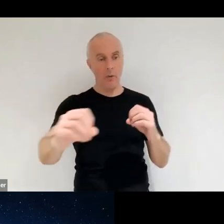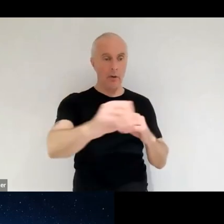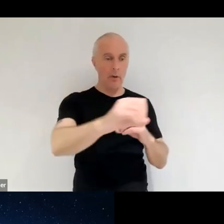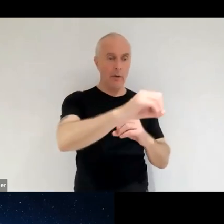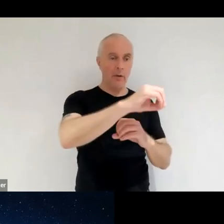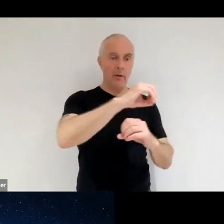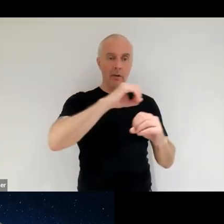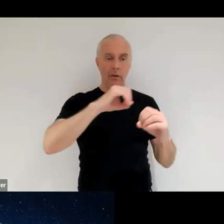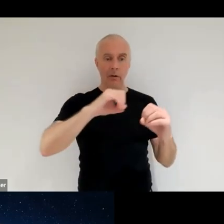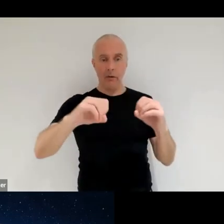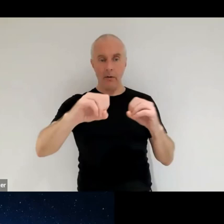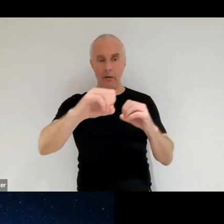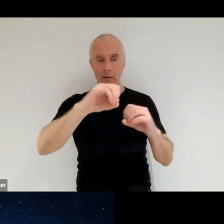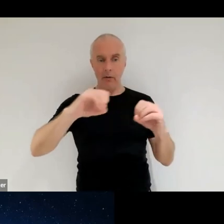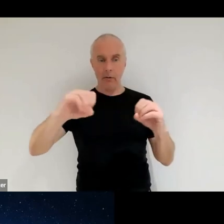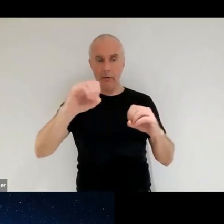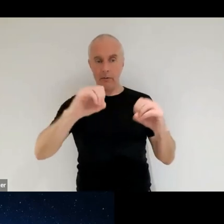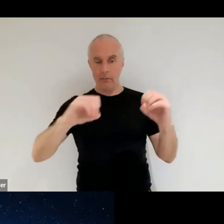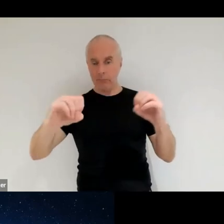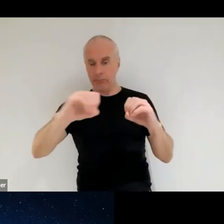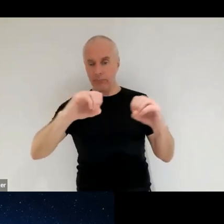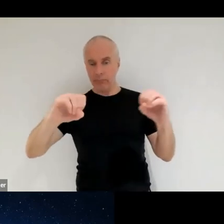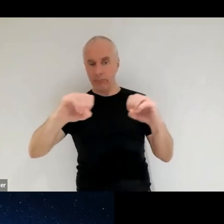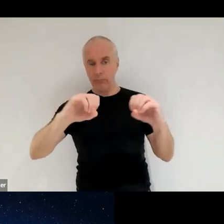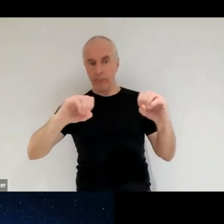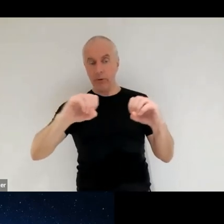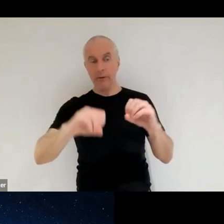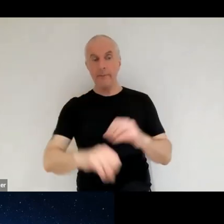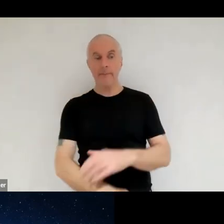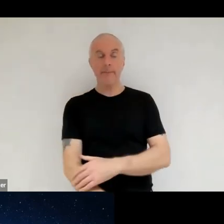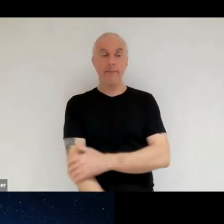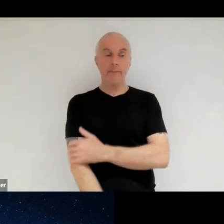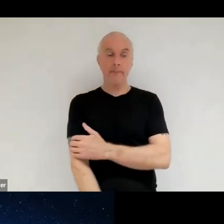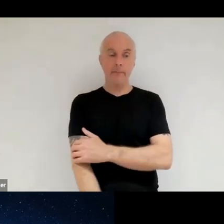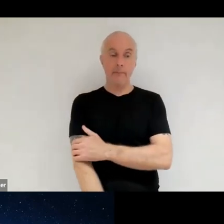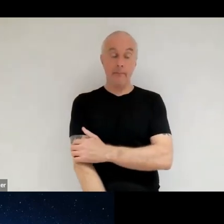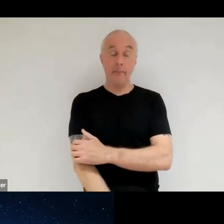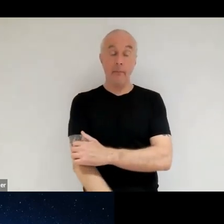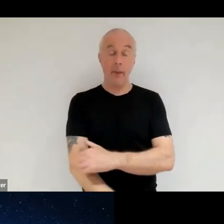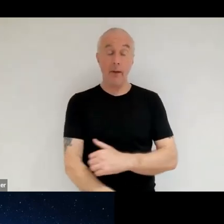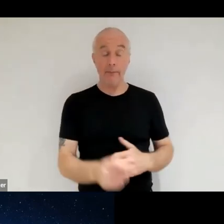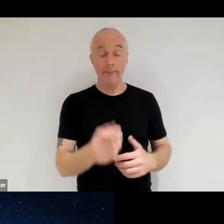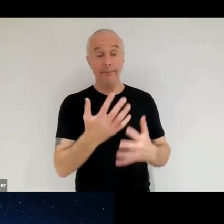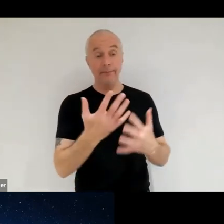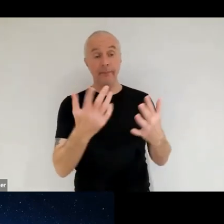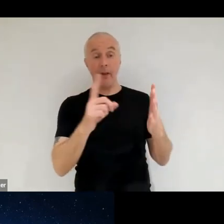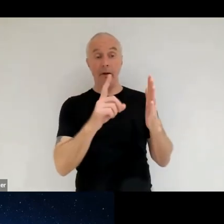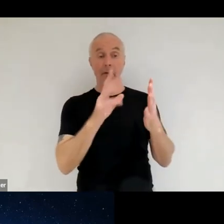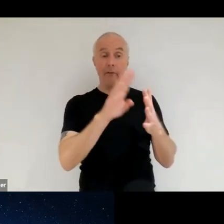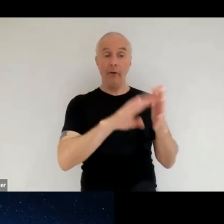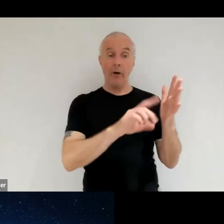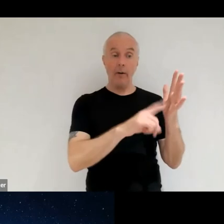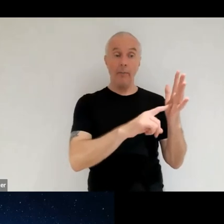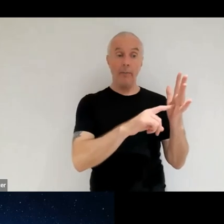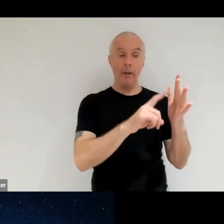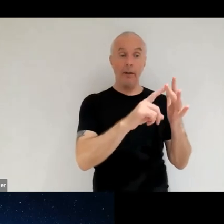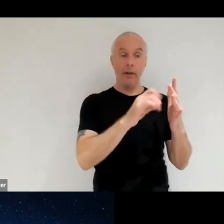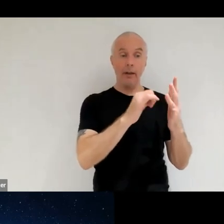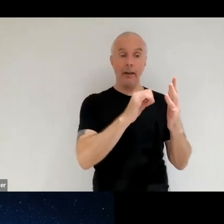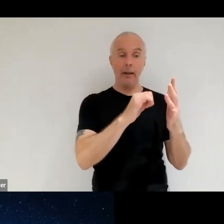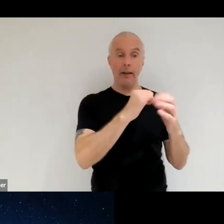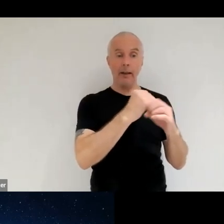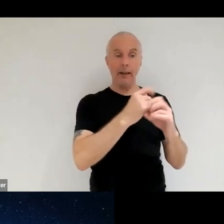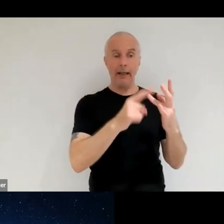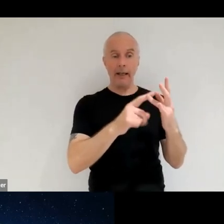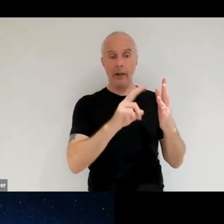ones? Yeah, so most of the observations we have had from the LIGO Virgo observations, they are consistent with